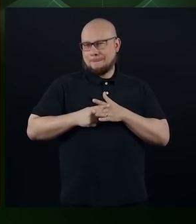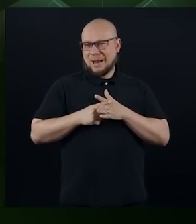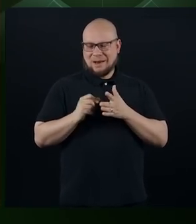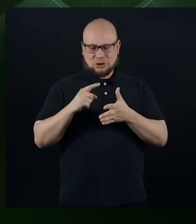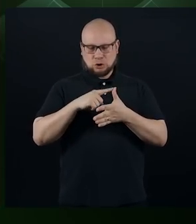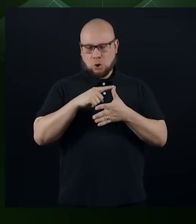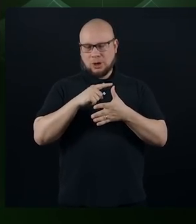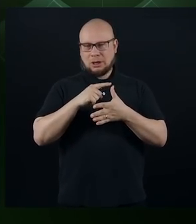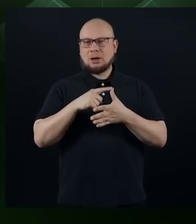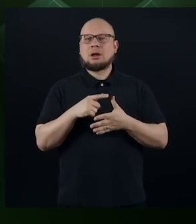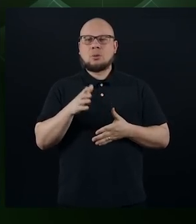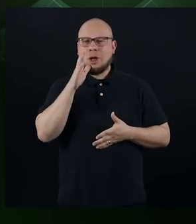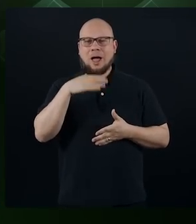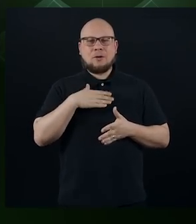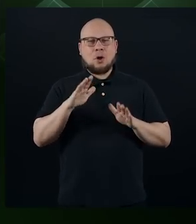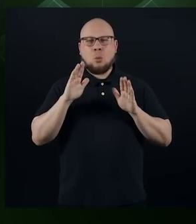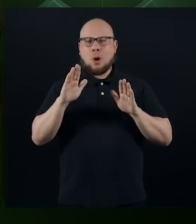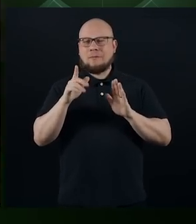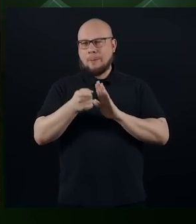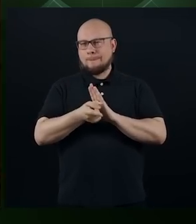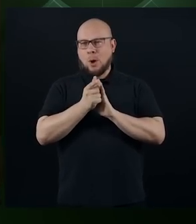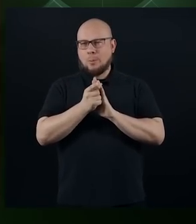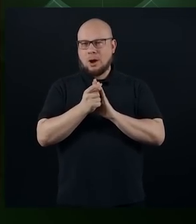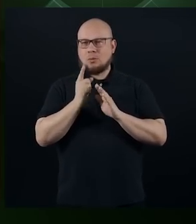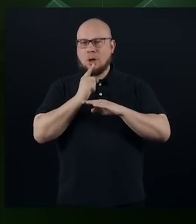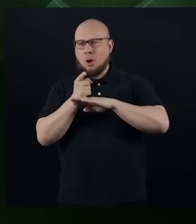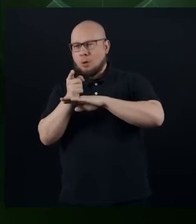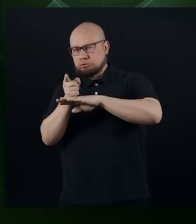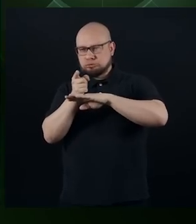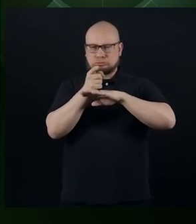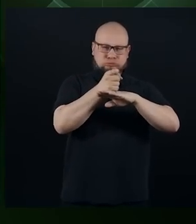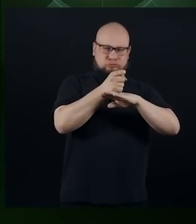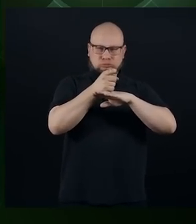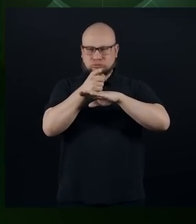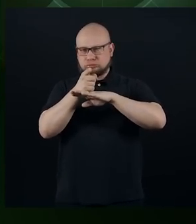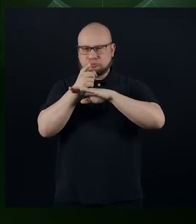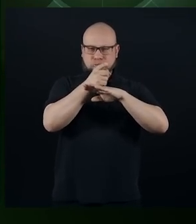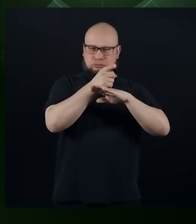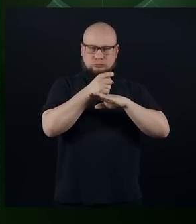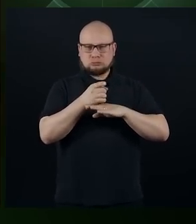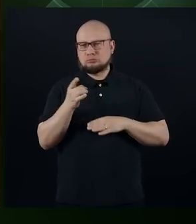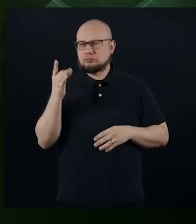have this awesome cinematic moment with Jack as you defend the ferry.